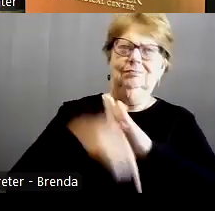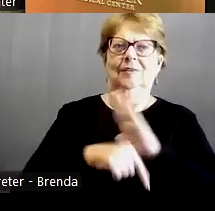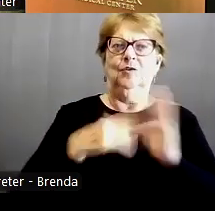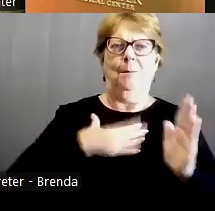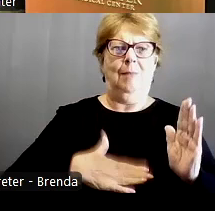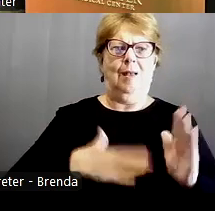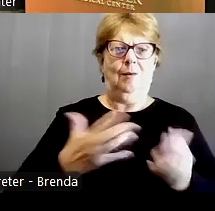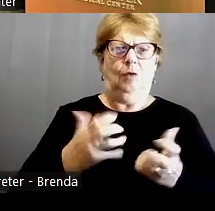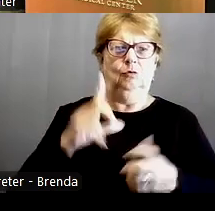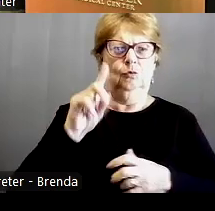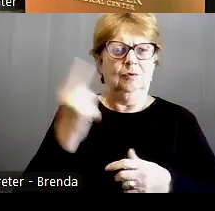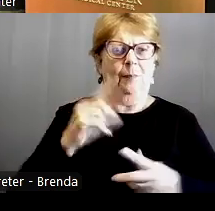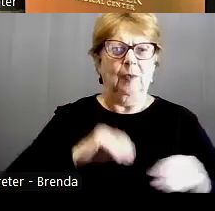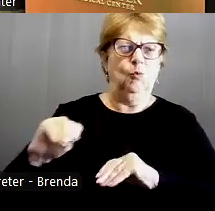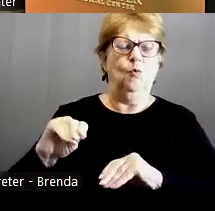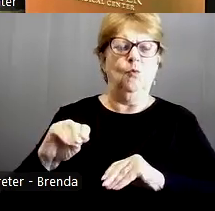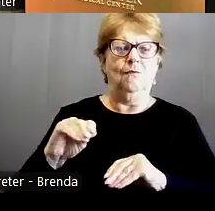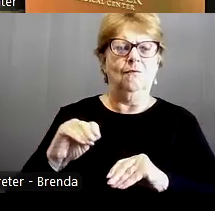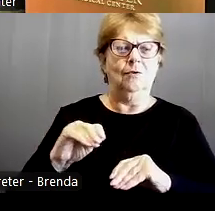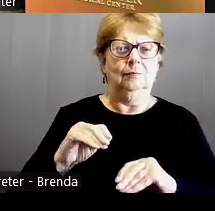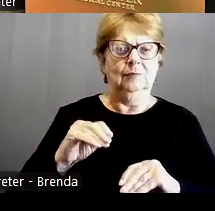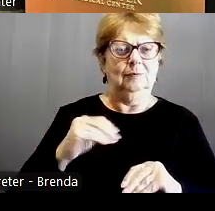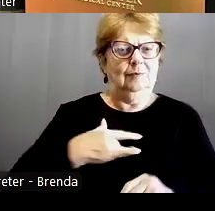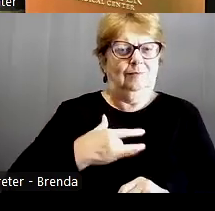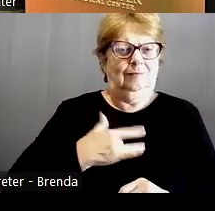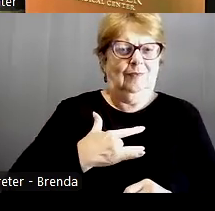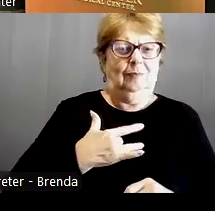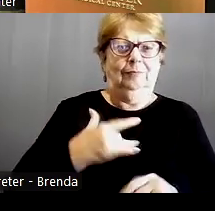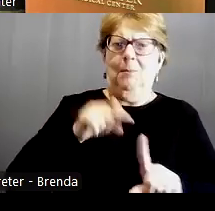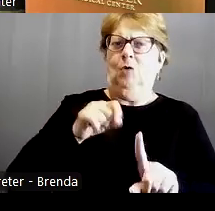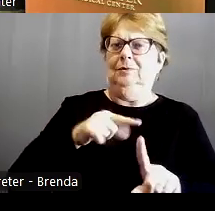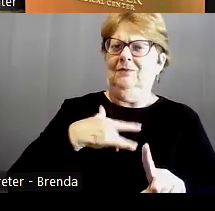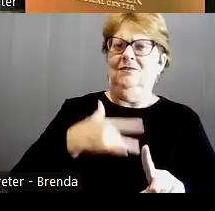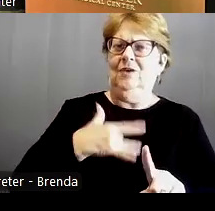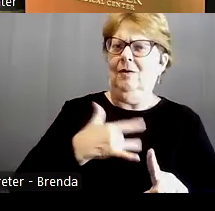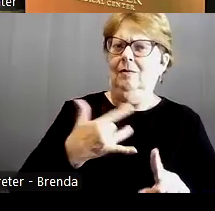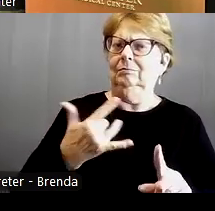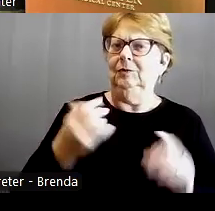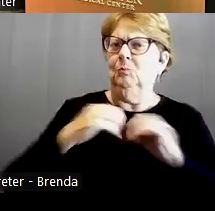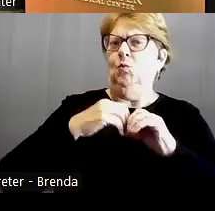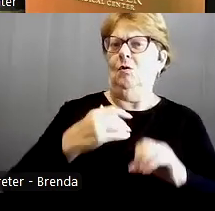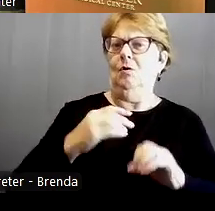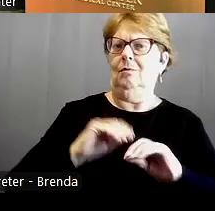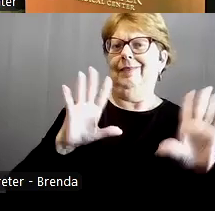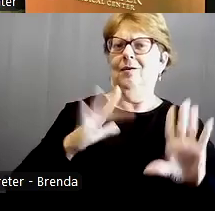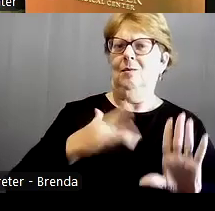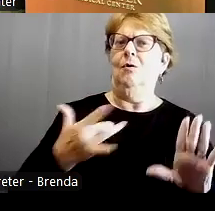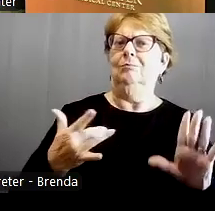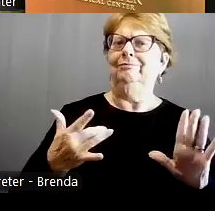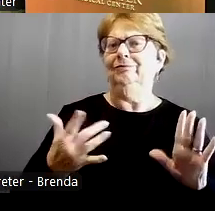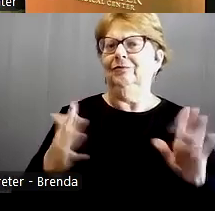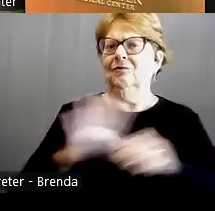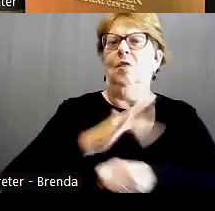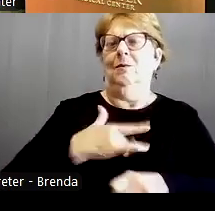do something, move. There's impulses and urges that we begin to feel more clearly the more fully we feel the feeling. Now, here are